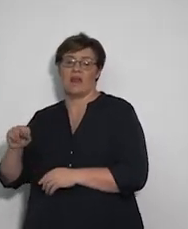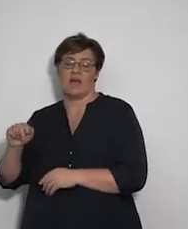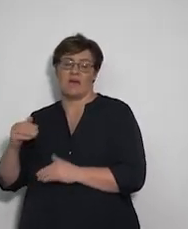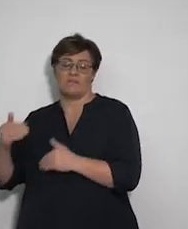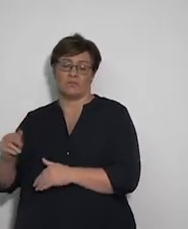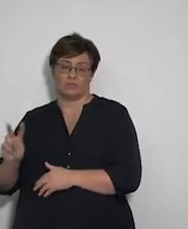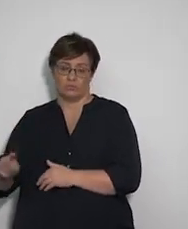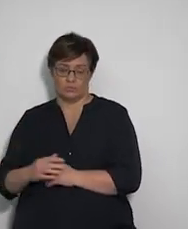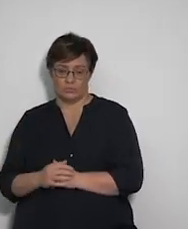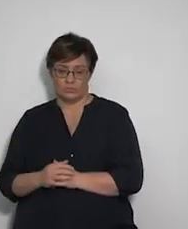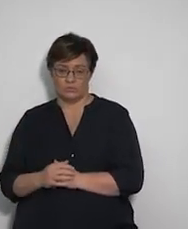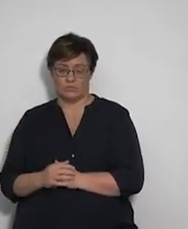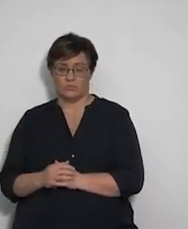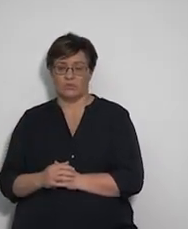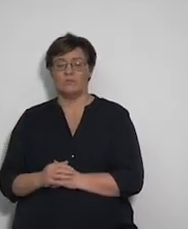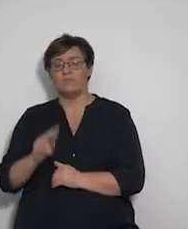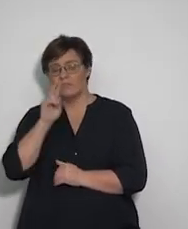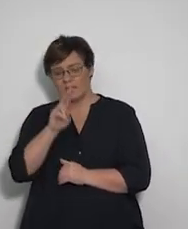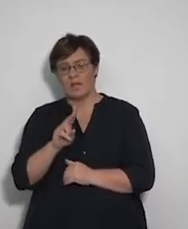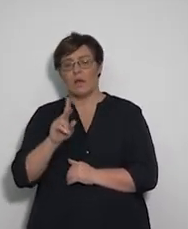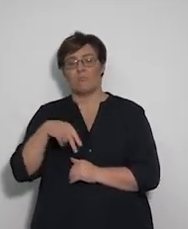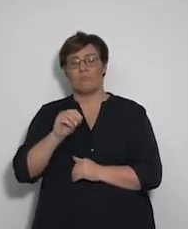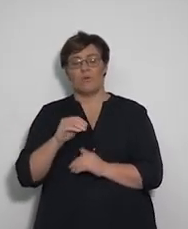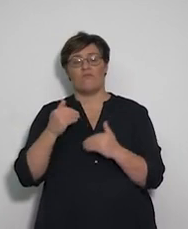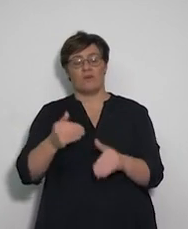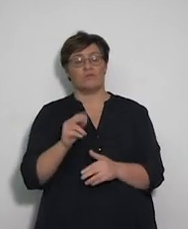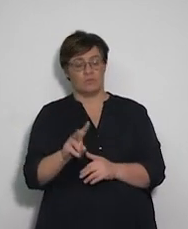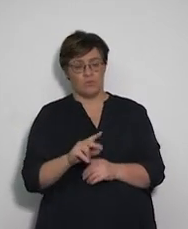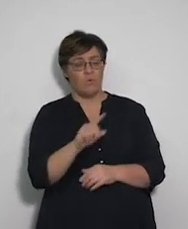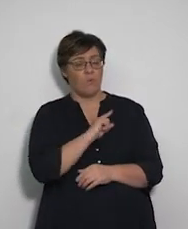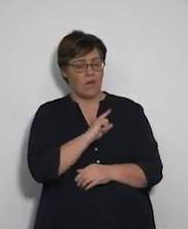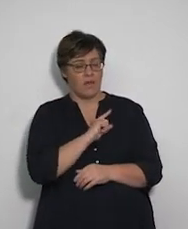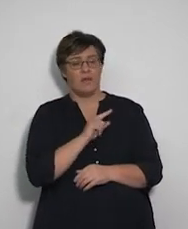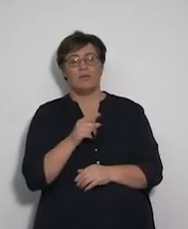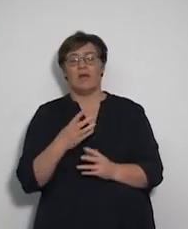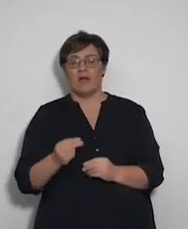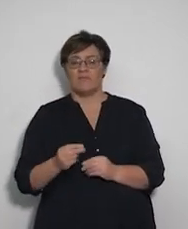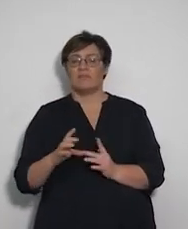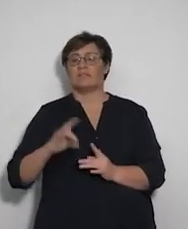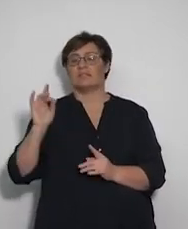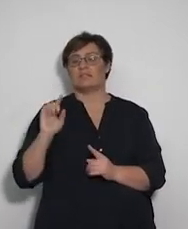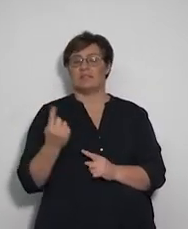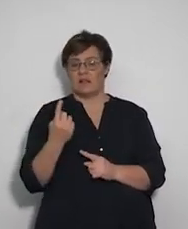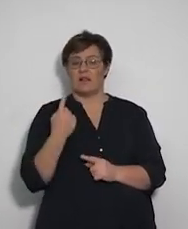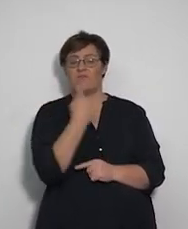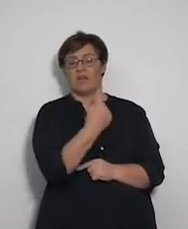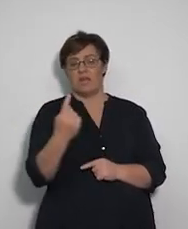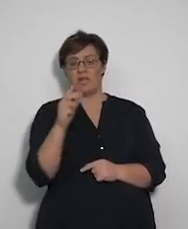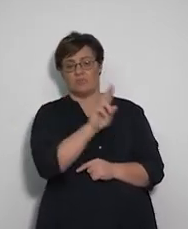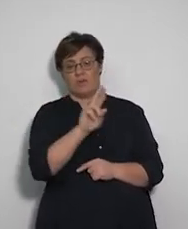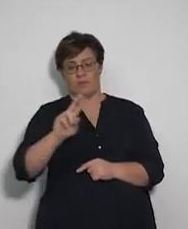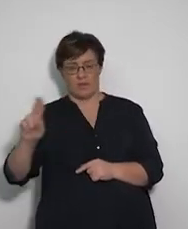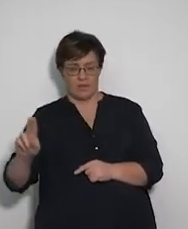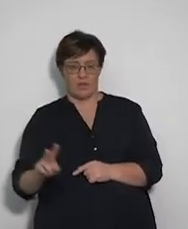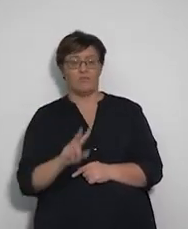got anaphase 2. So as I mentioned, here you can see that it's prophase 2, and purely because you've got a single chromatid for each